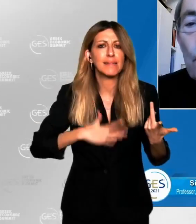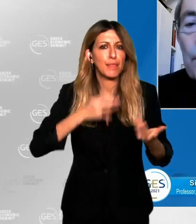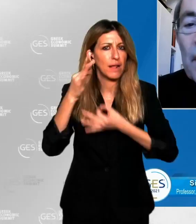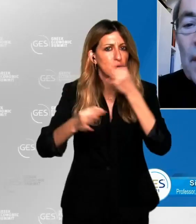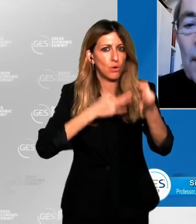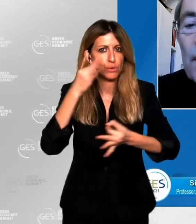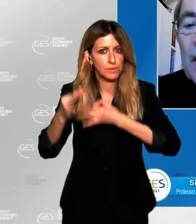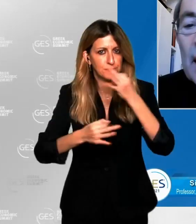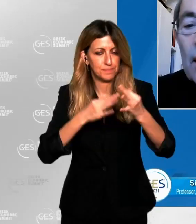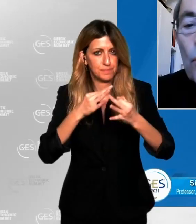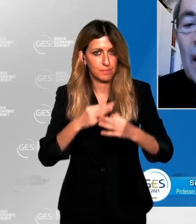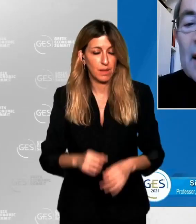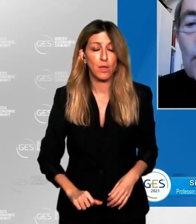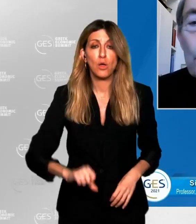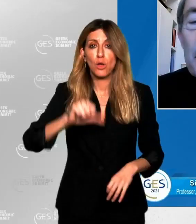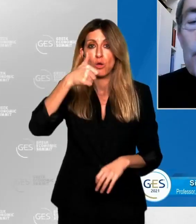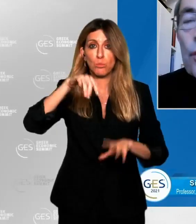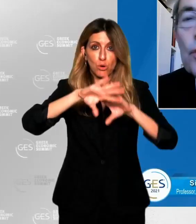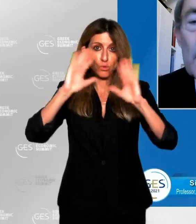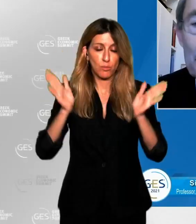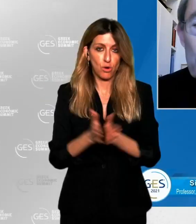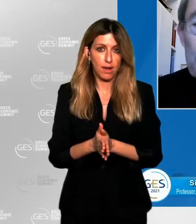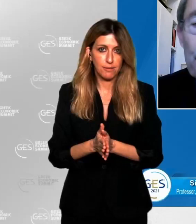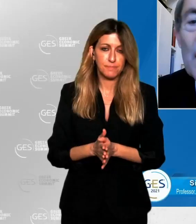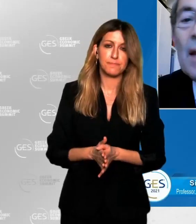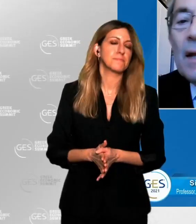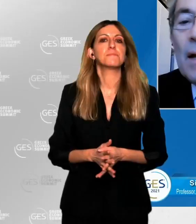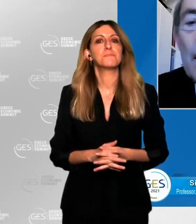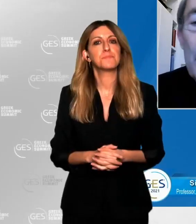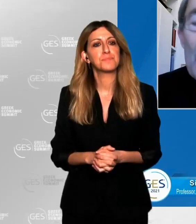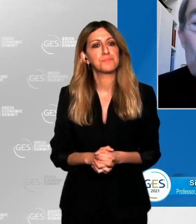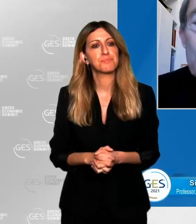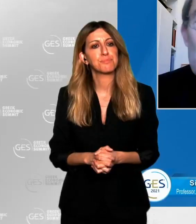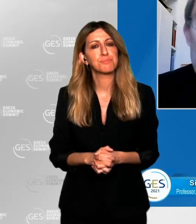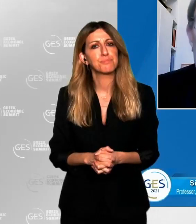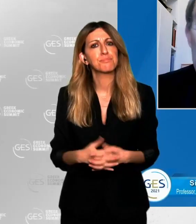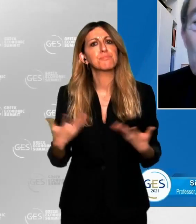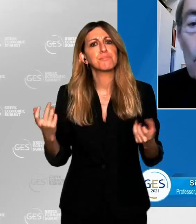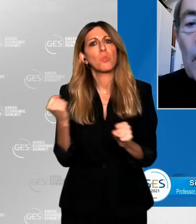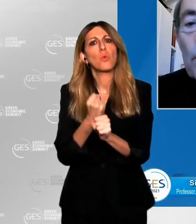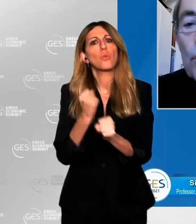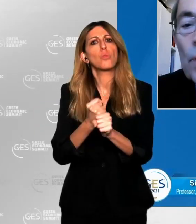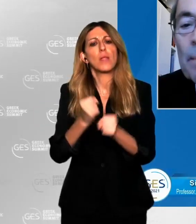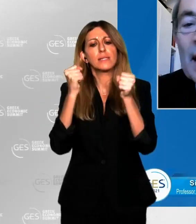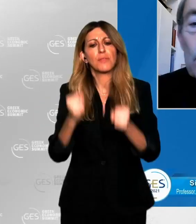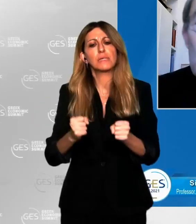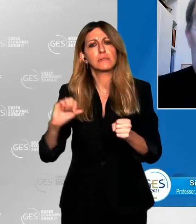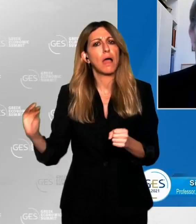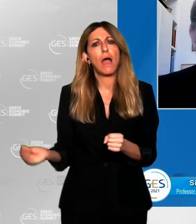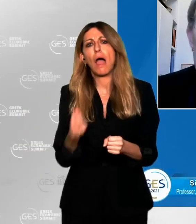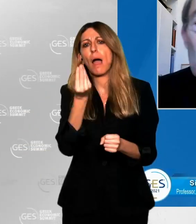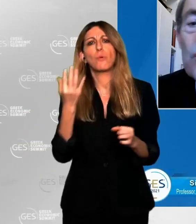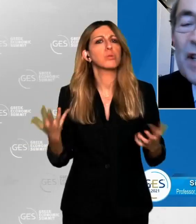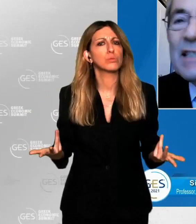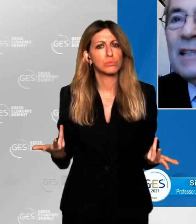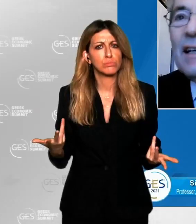First of all, where is the job creation going to come from? Now, to many people, when we talk about